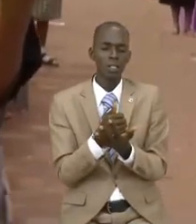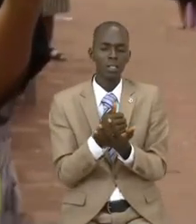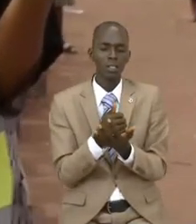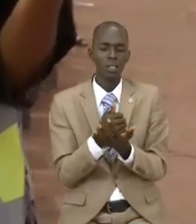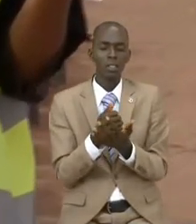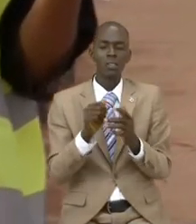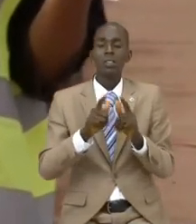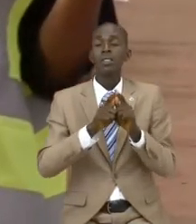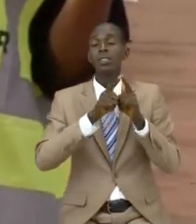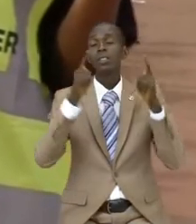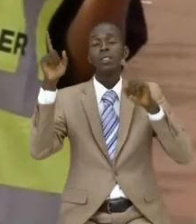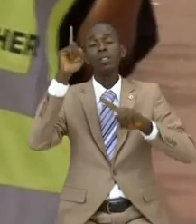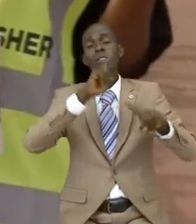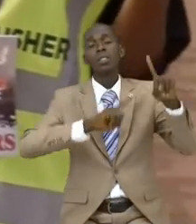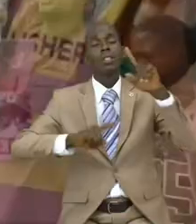Another